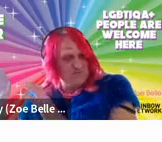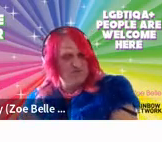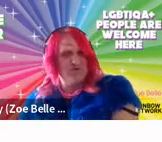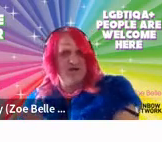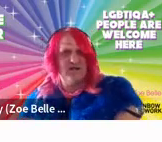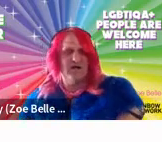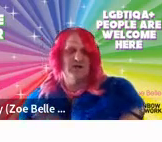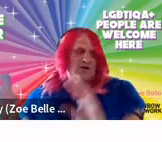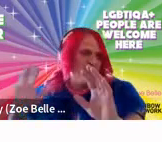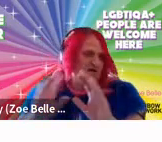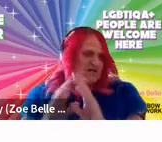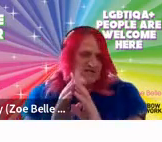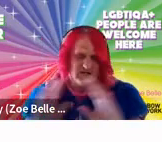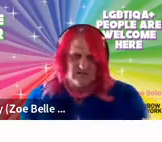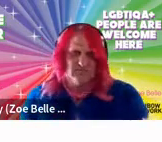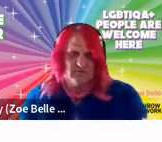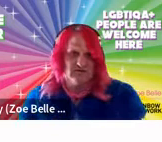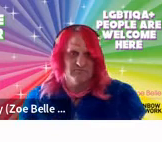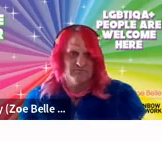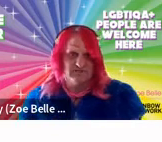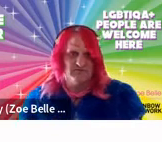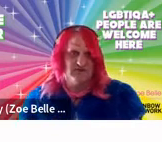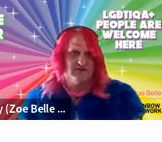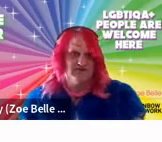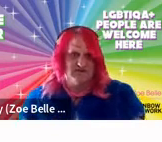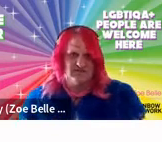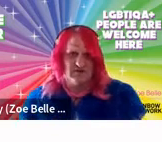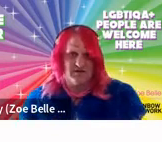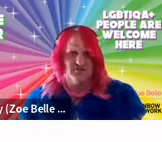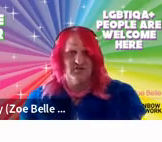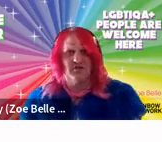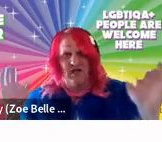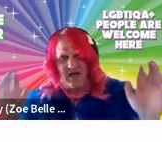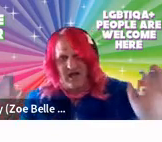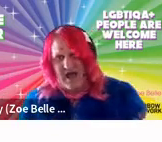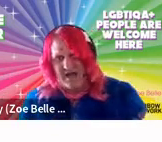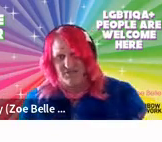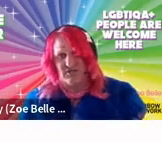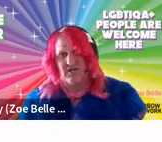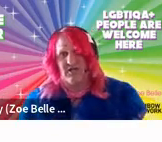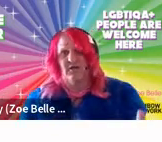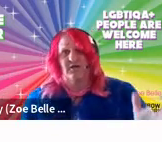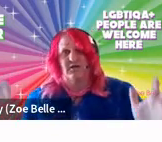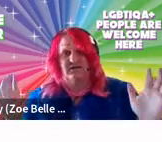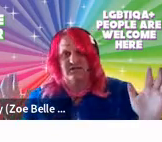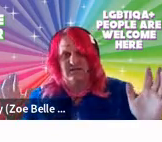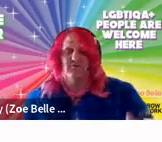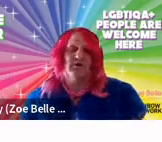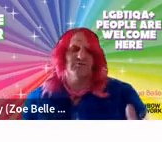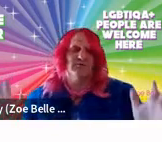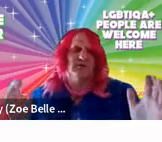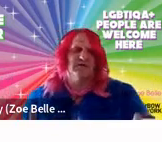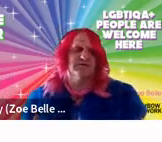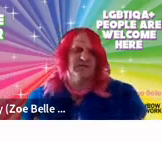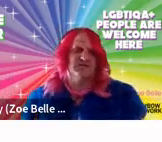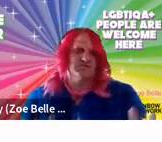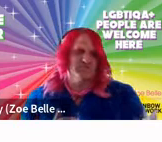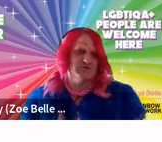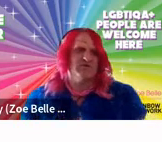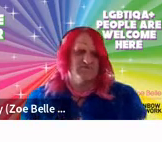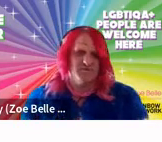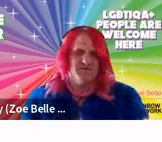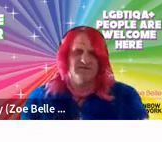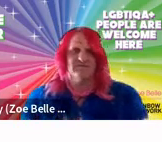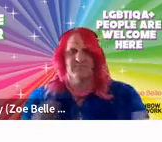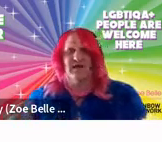may try to portray that, but I think that's a really significant distraction. And actually, there's this incredible